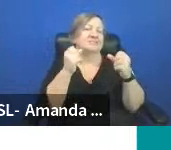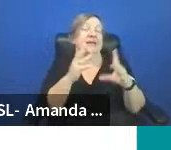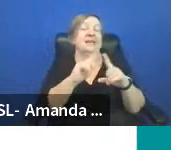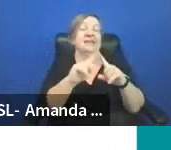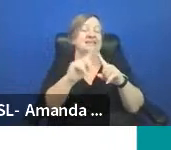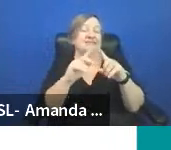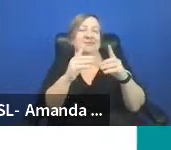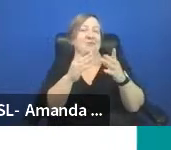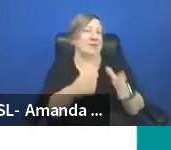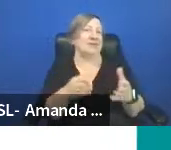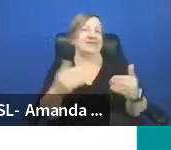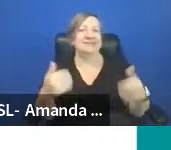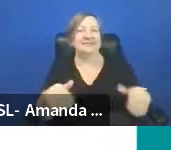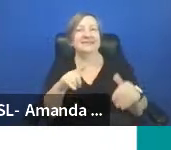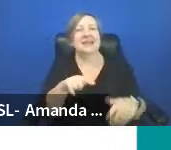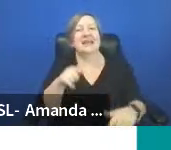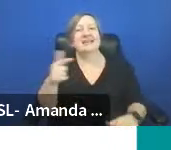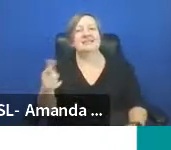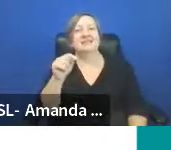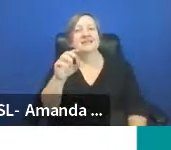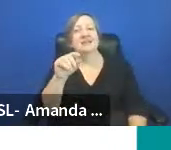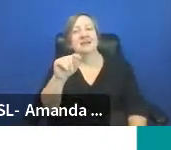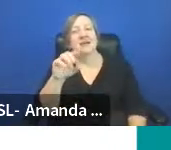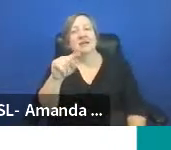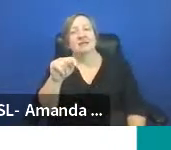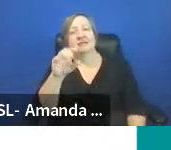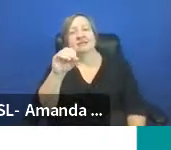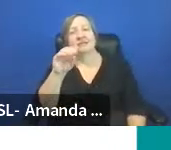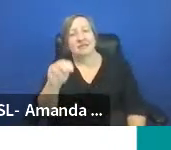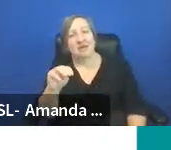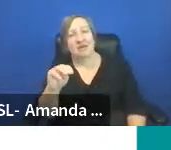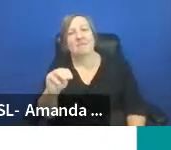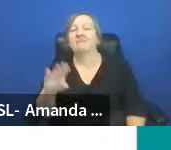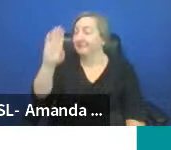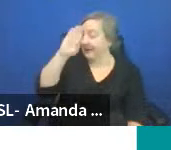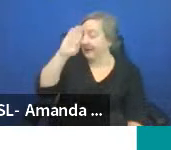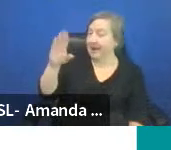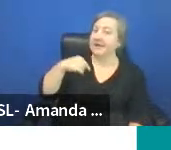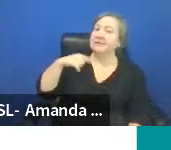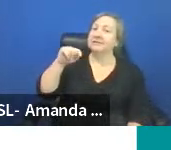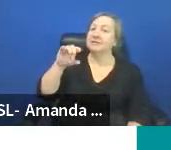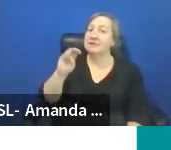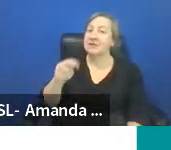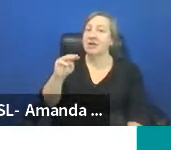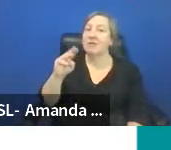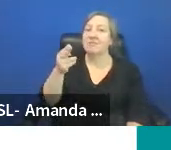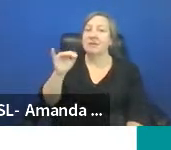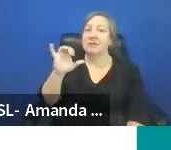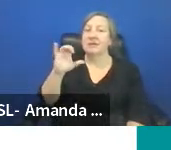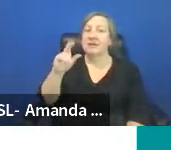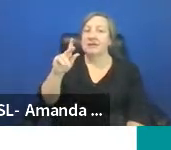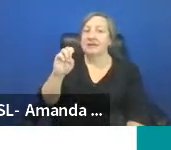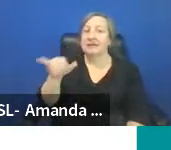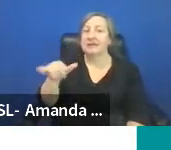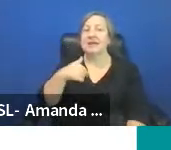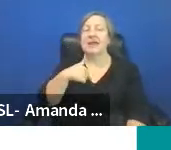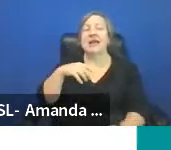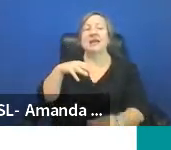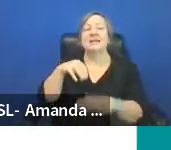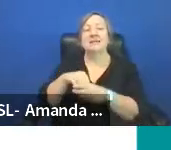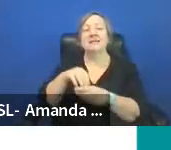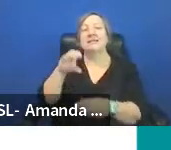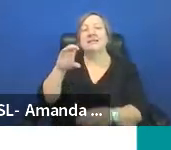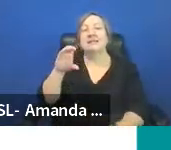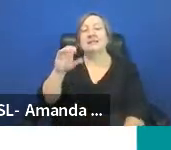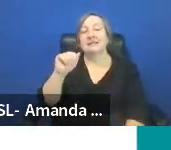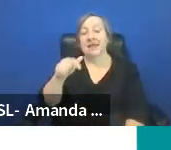I will pass it to Tom Hickey. Hi, Tom Hickey. I am on the CAG to represent the North